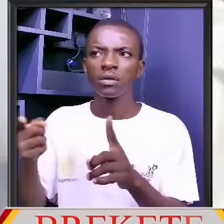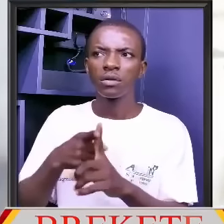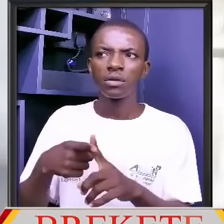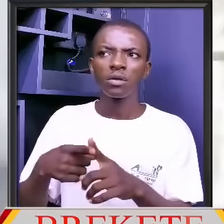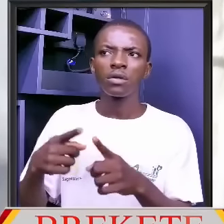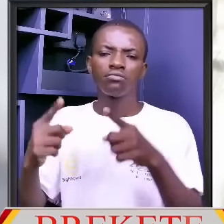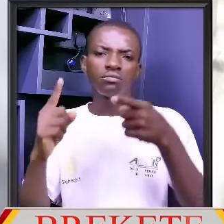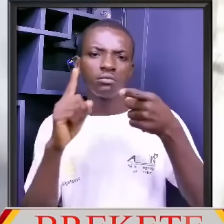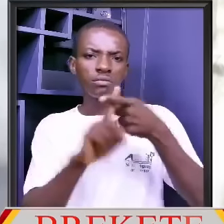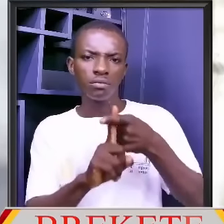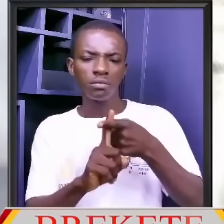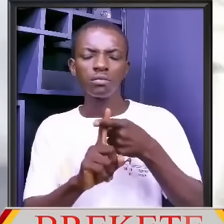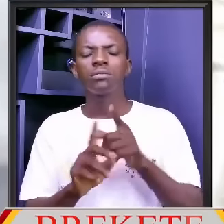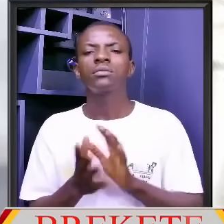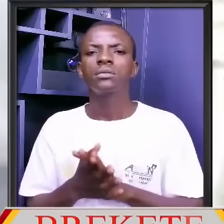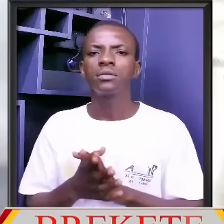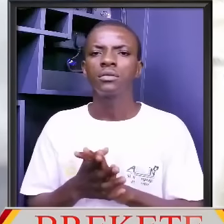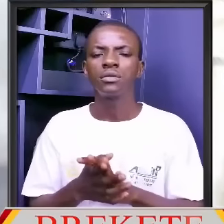It go come plus.